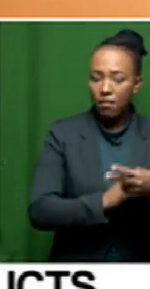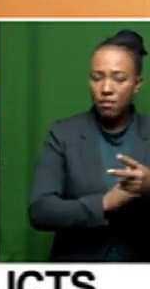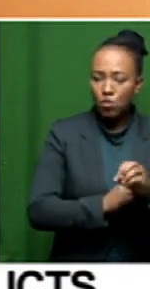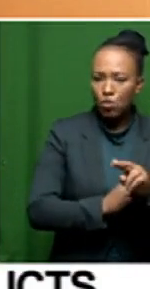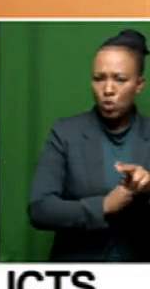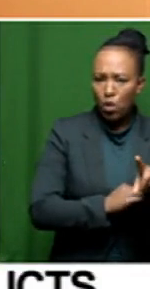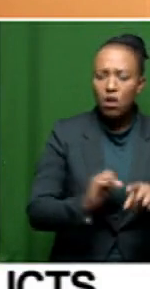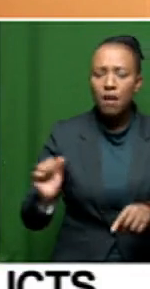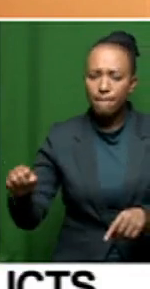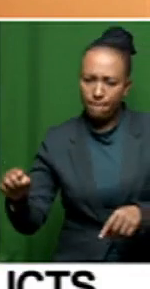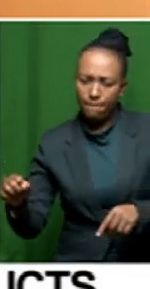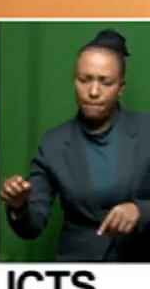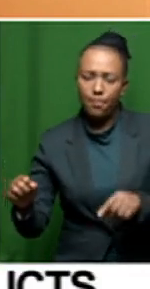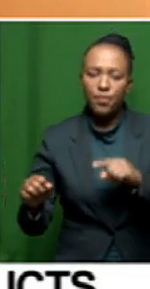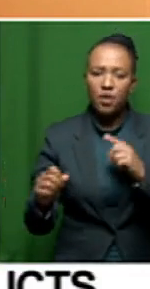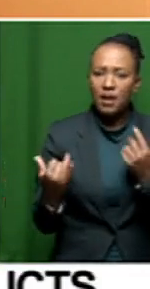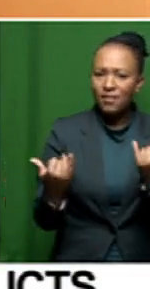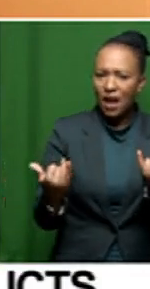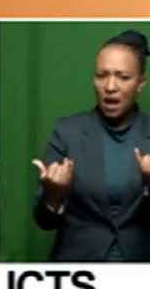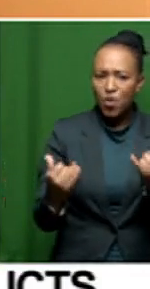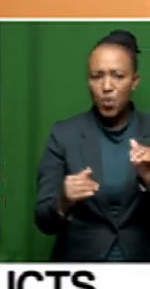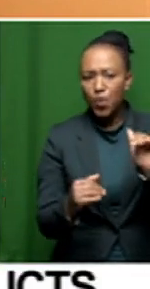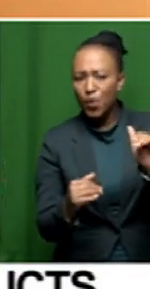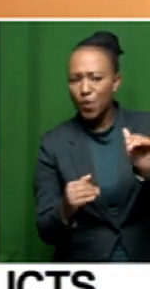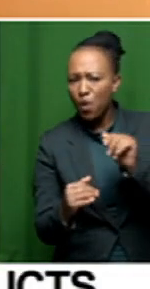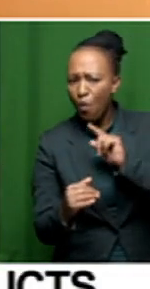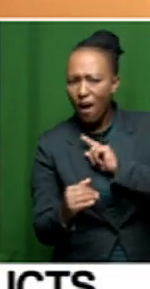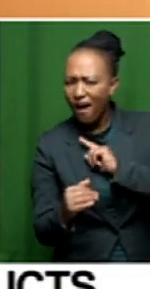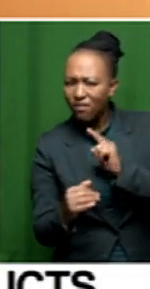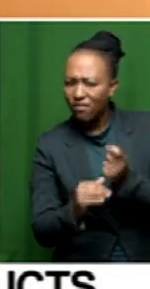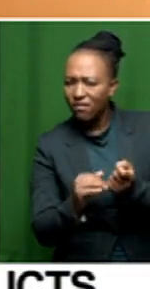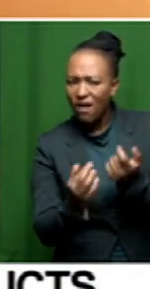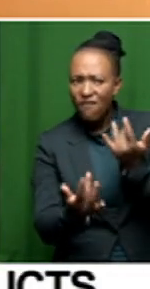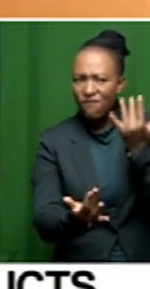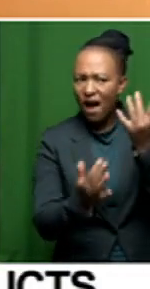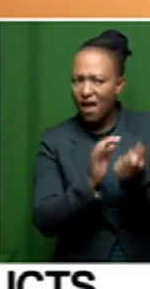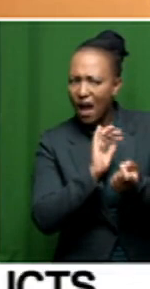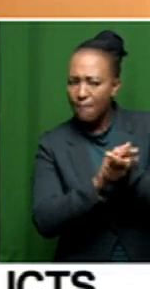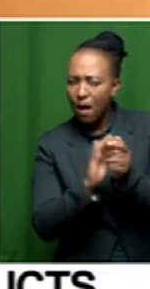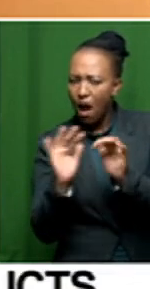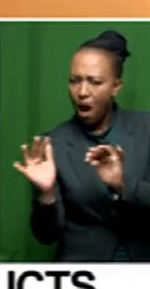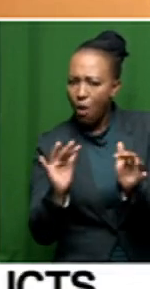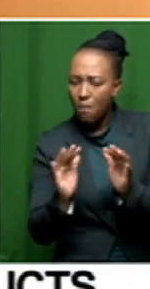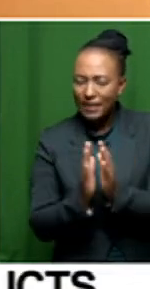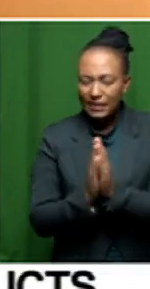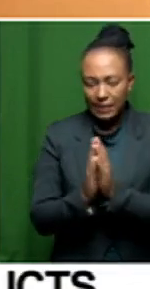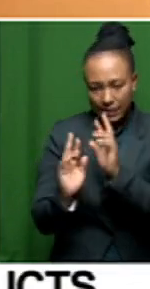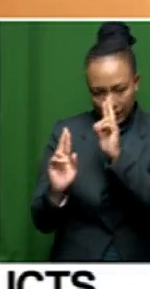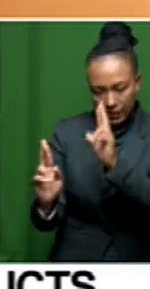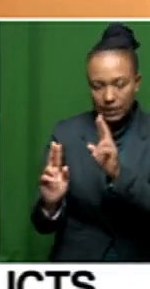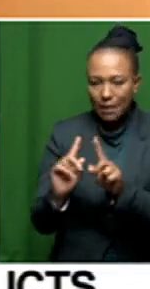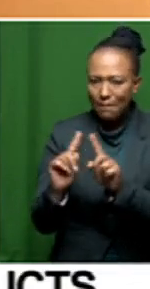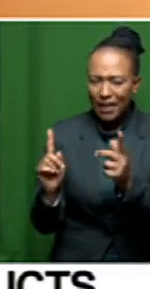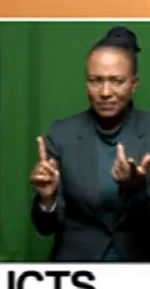So if you are now looking for the cause of the fire, with all due respect, it seems as though this was a bit